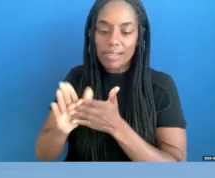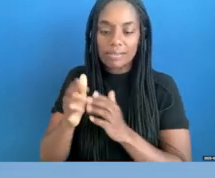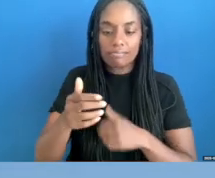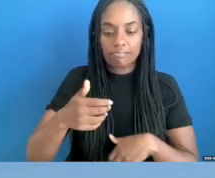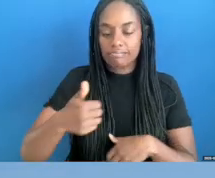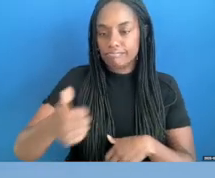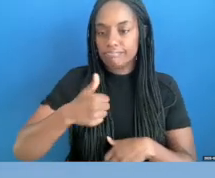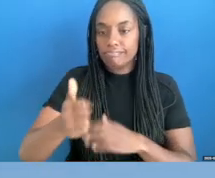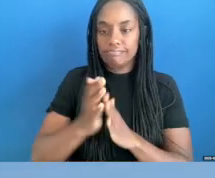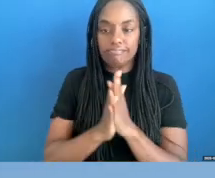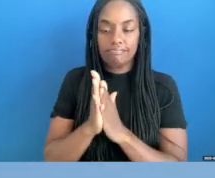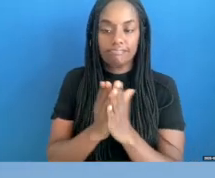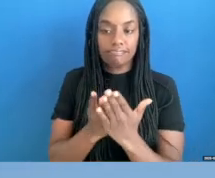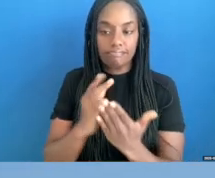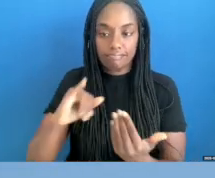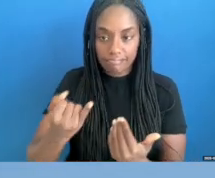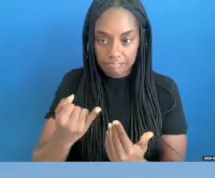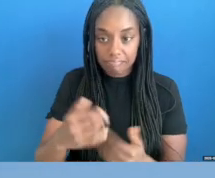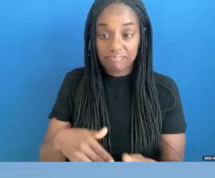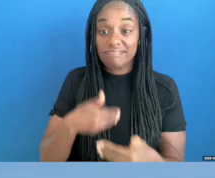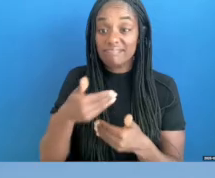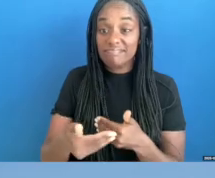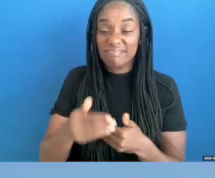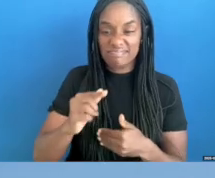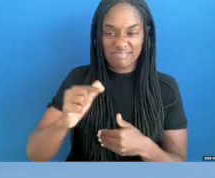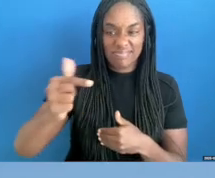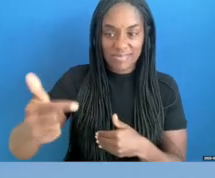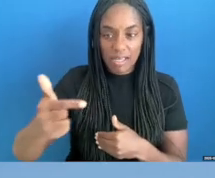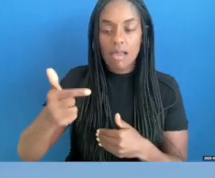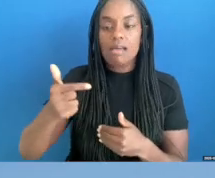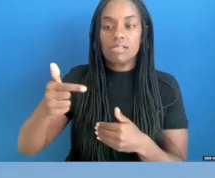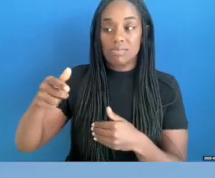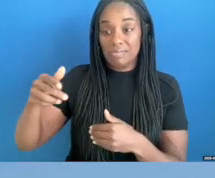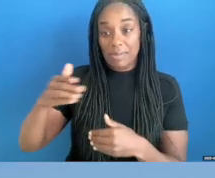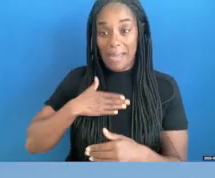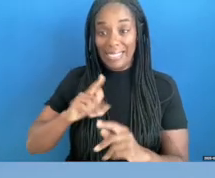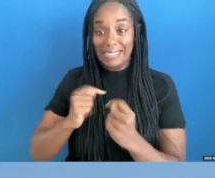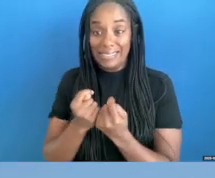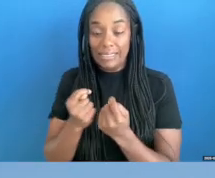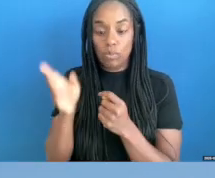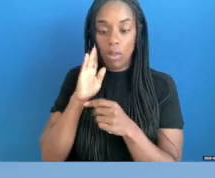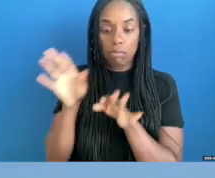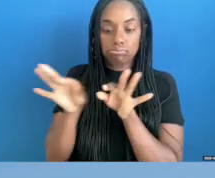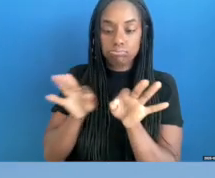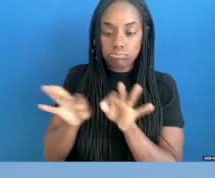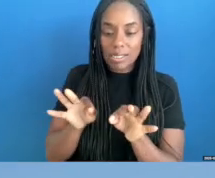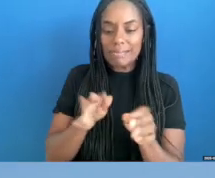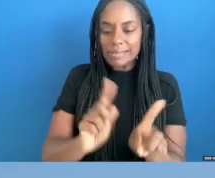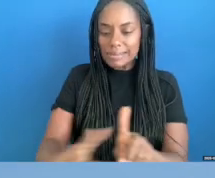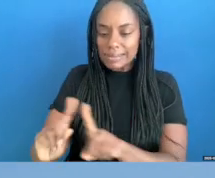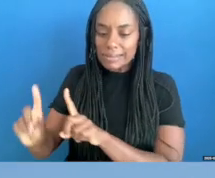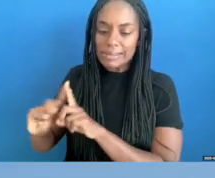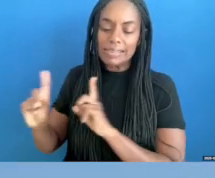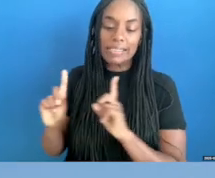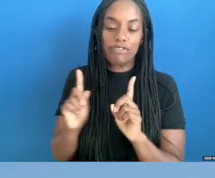hand things over to my teammates to go into more detail about our various incentive projects and staff's thoughts